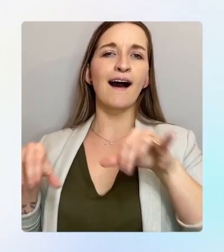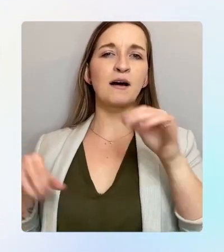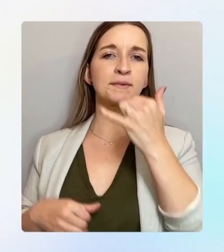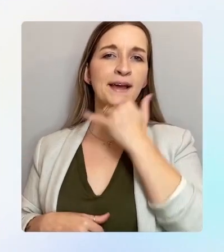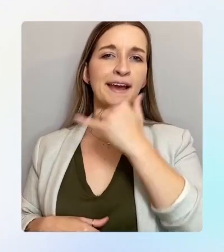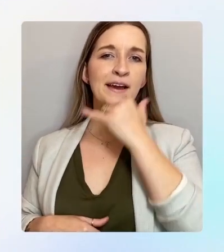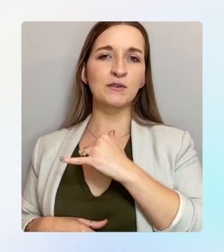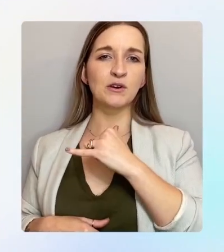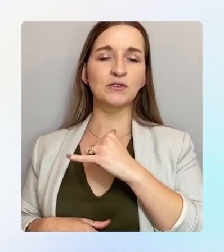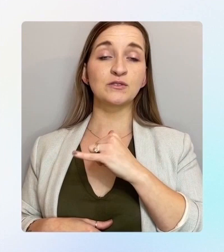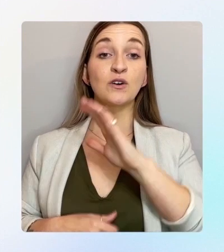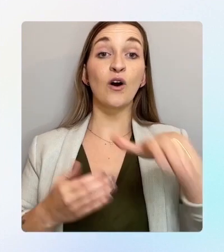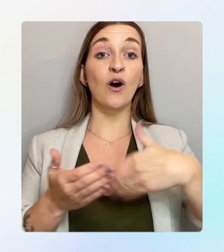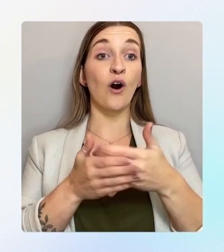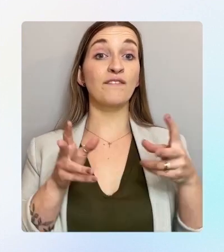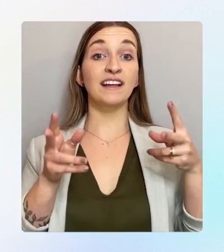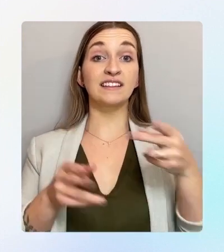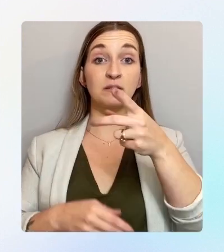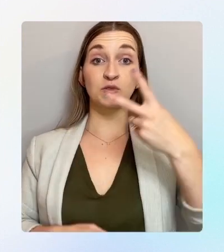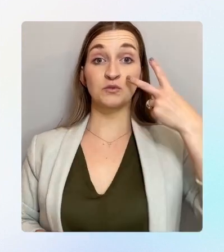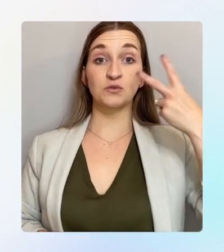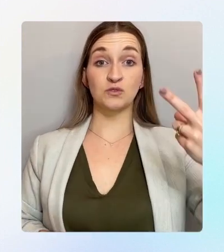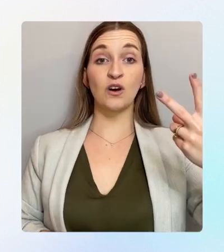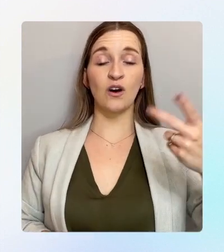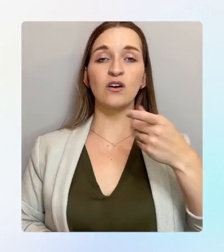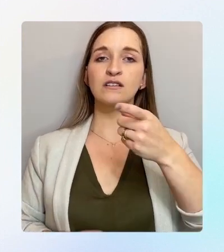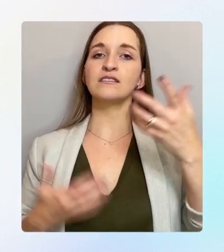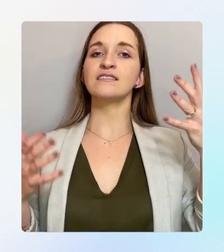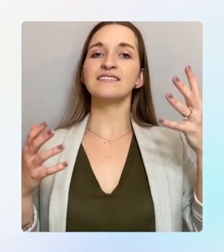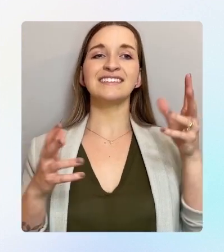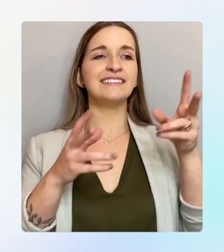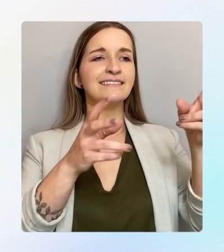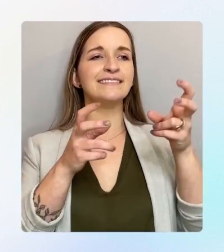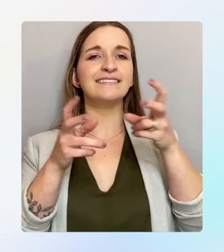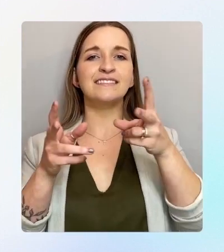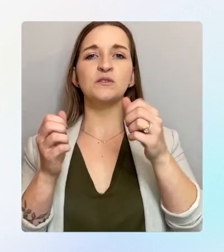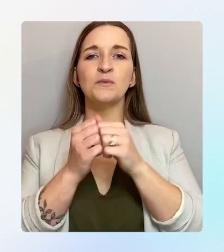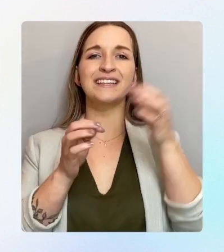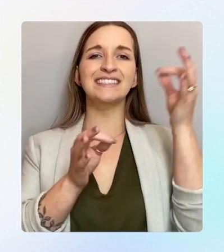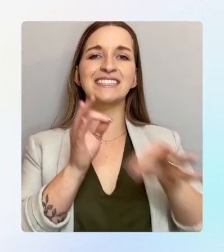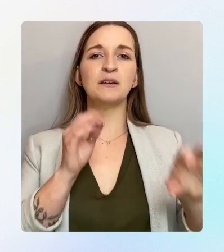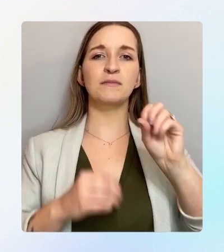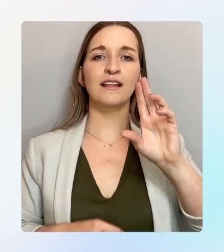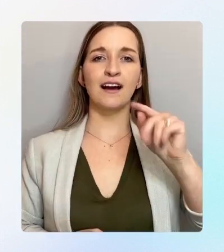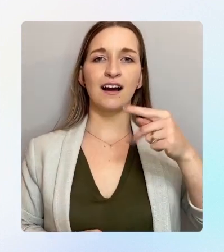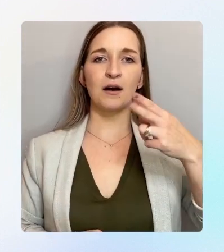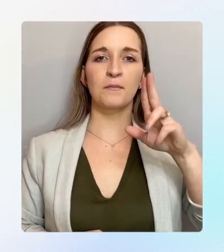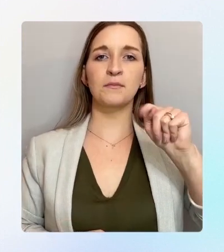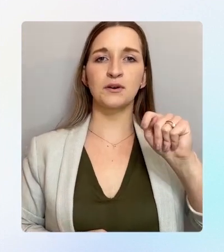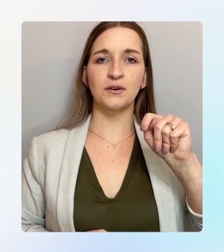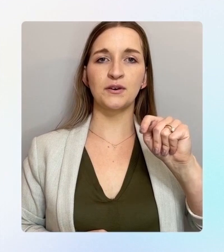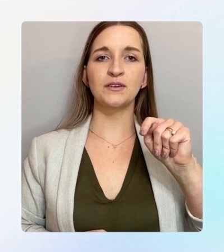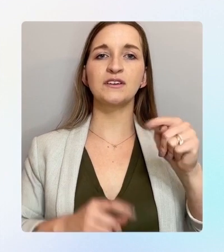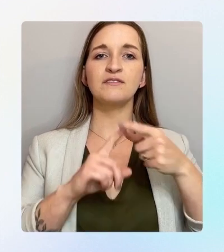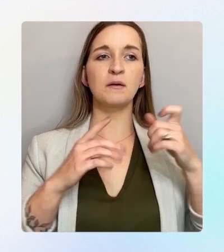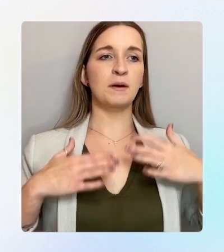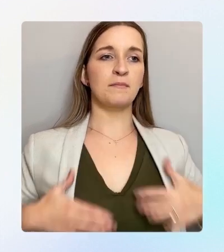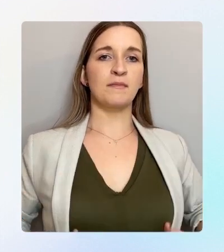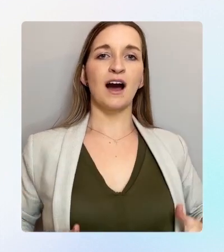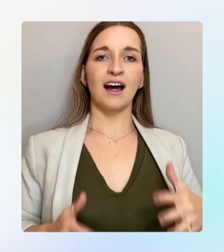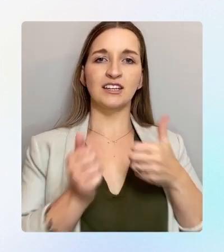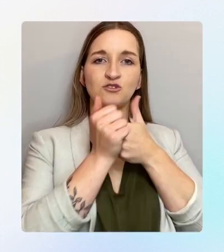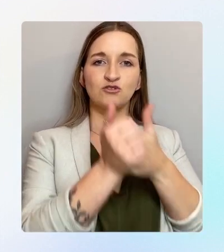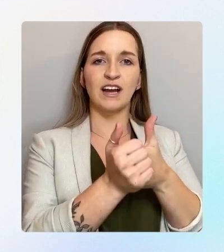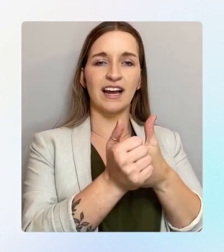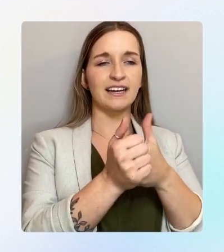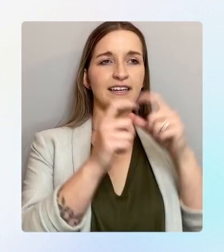saw above were taken with simple output from a body tracking model and feeding it directly into a character with